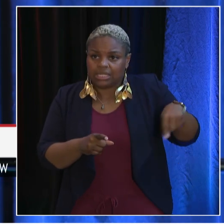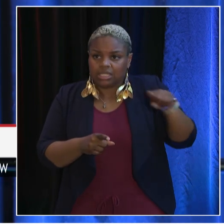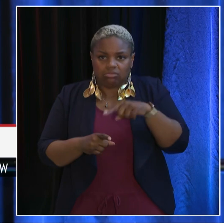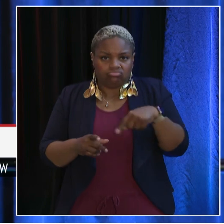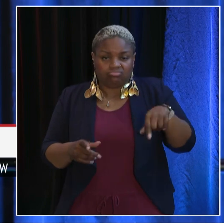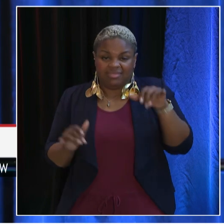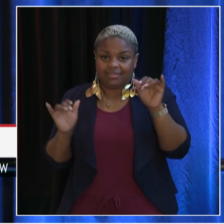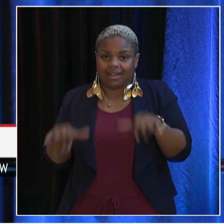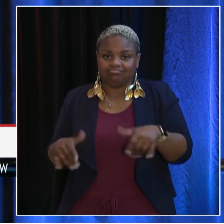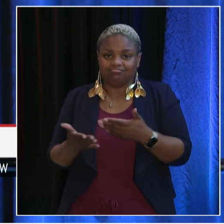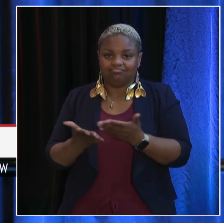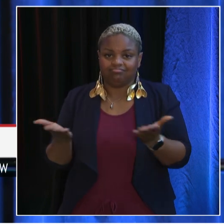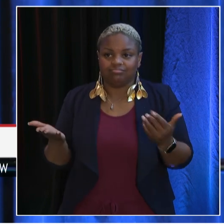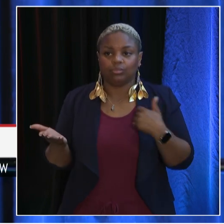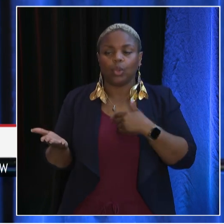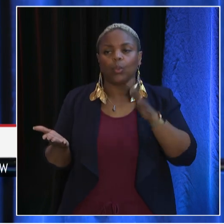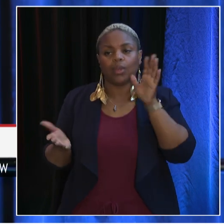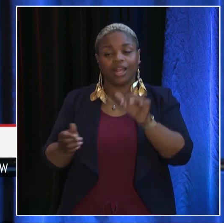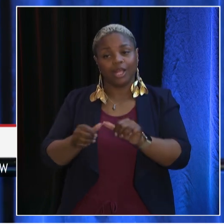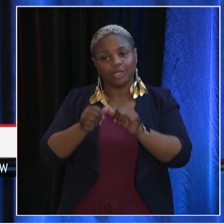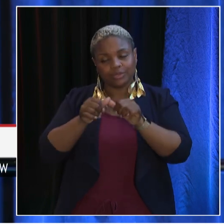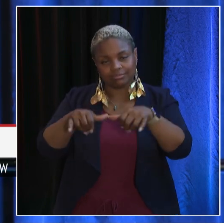to continue to fight in that way.